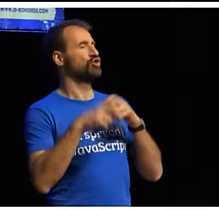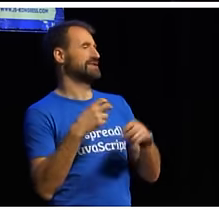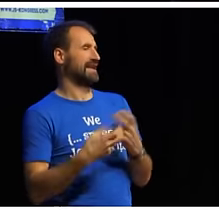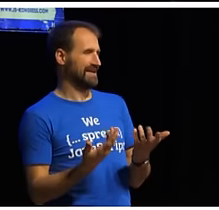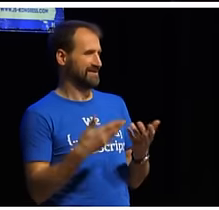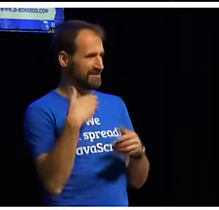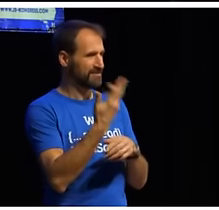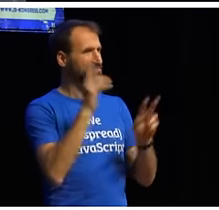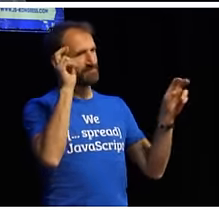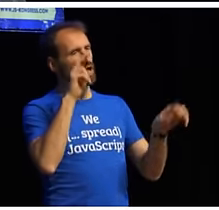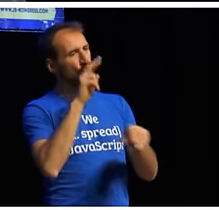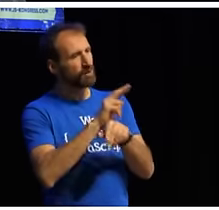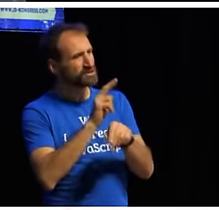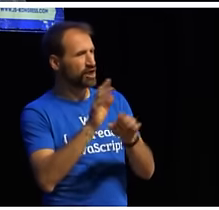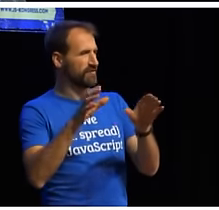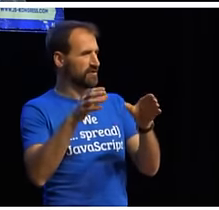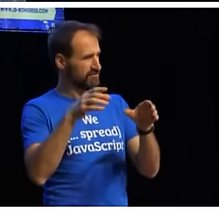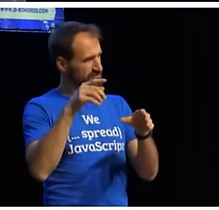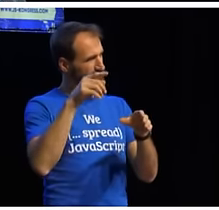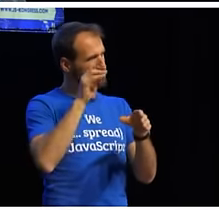in Angular 2 applications.